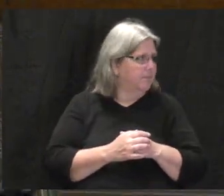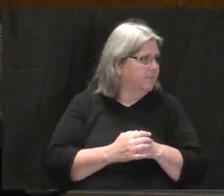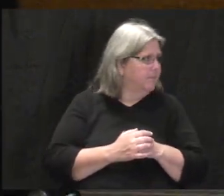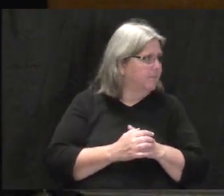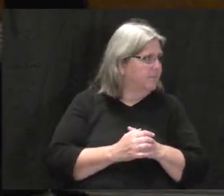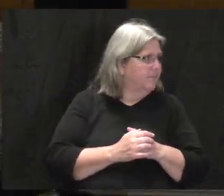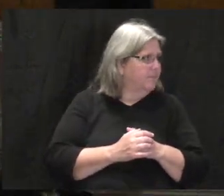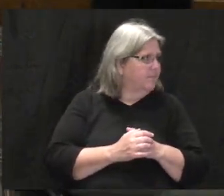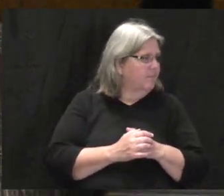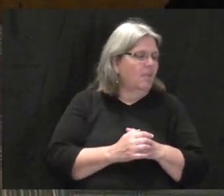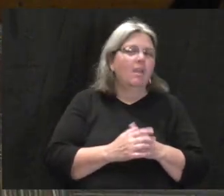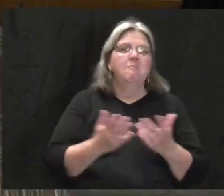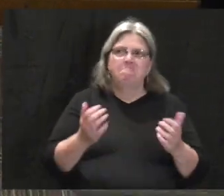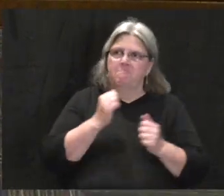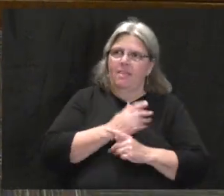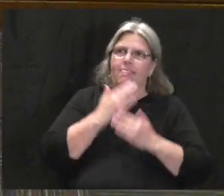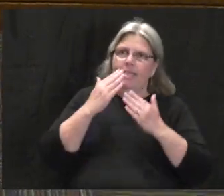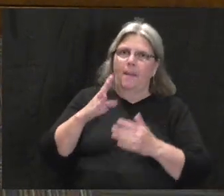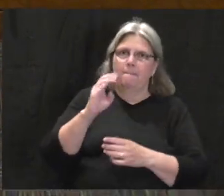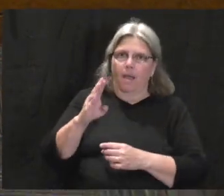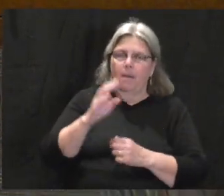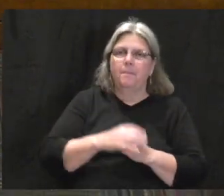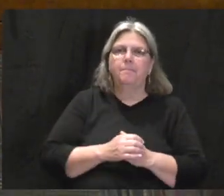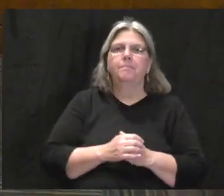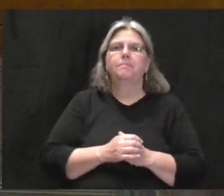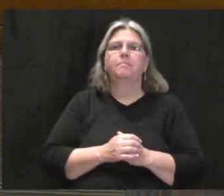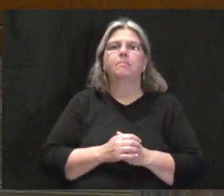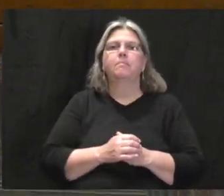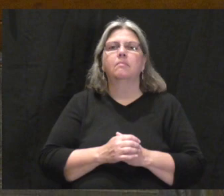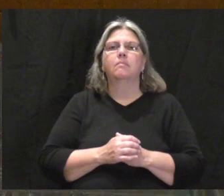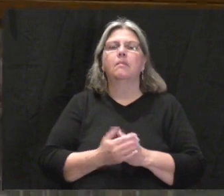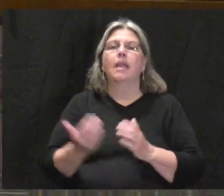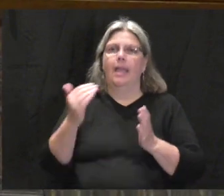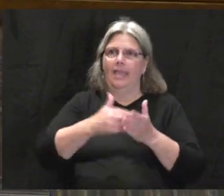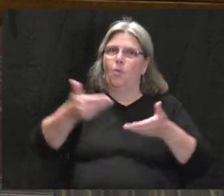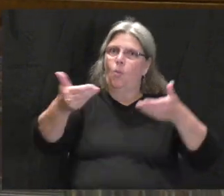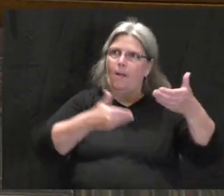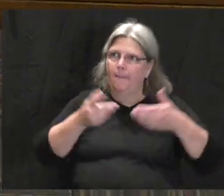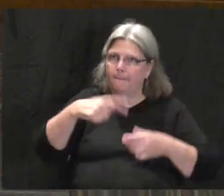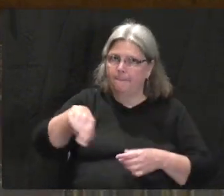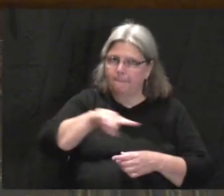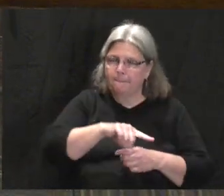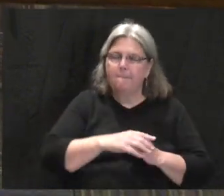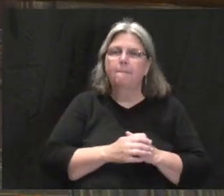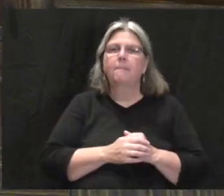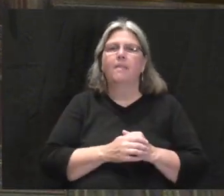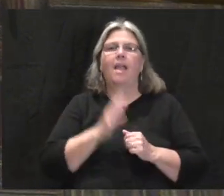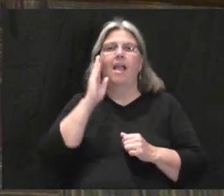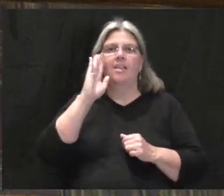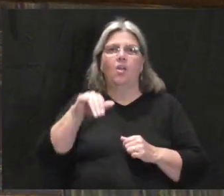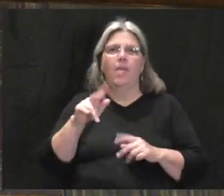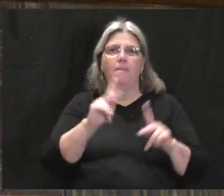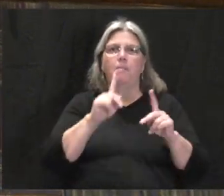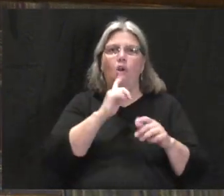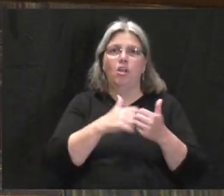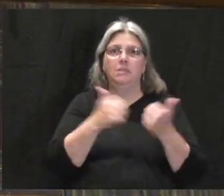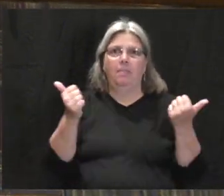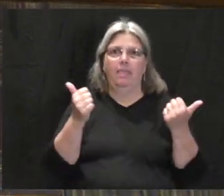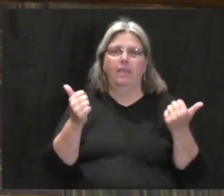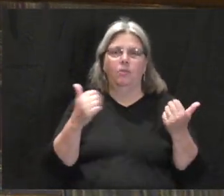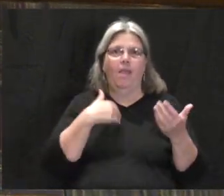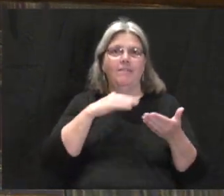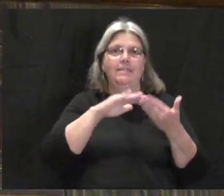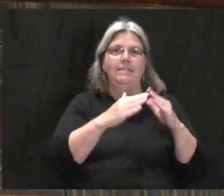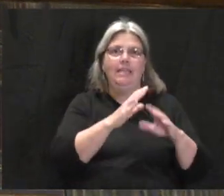right, appreciate that, Bob. Again, like to extend, the welcome to everybody. I know people are split. There's a city council